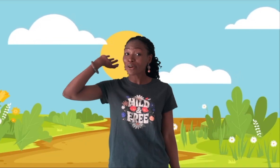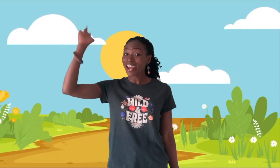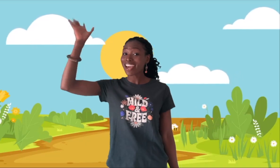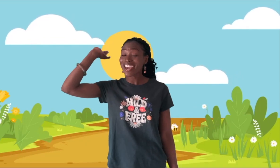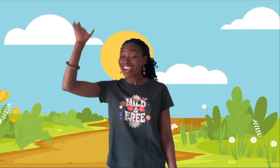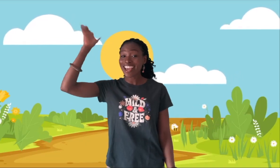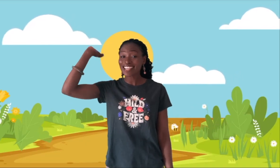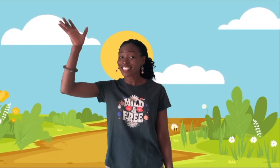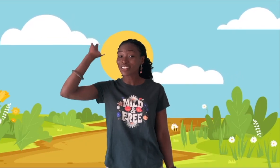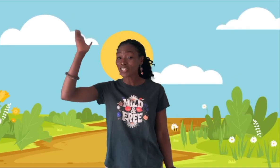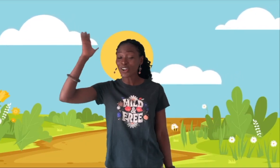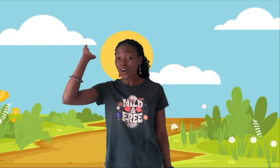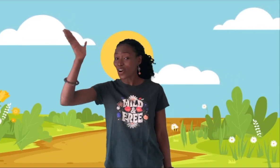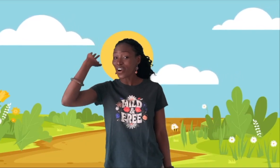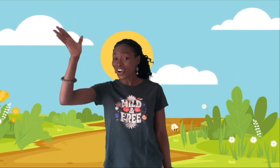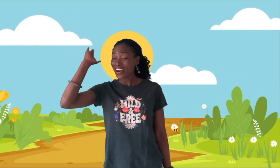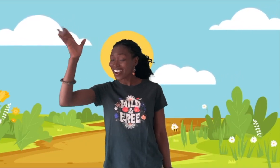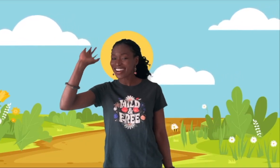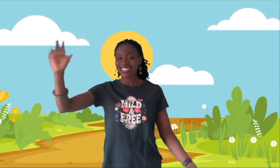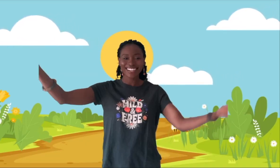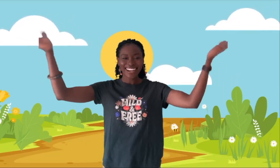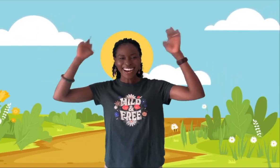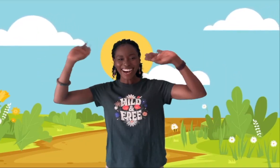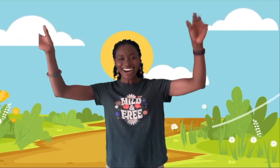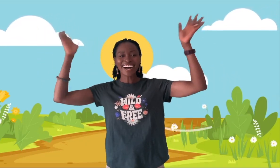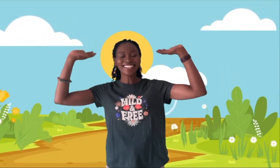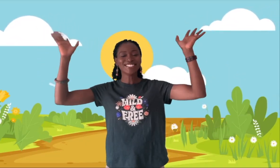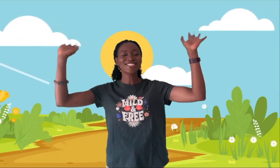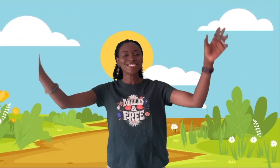Amen. Praise the Lord.